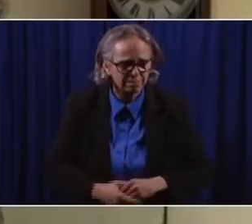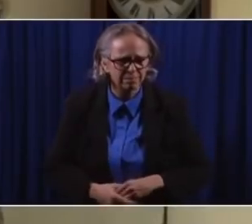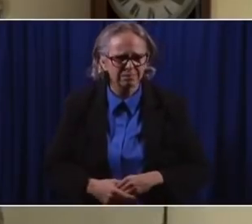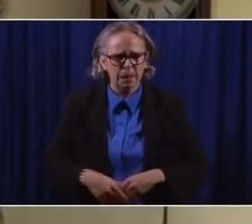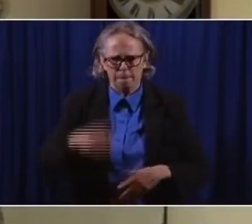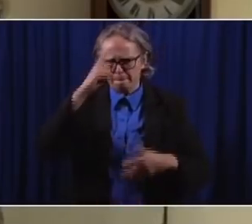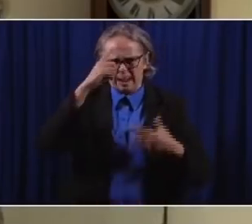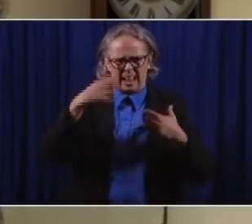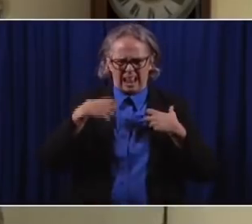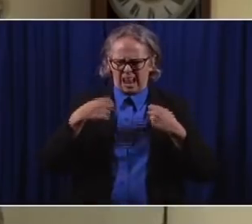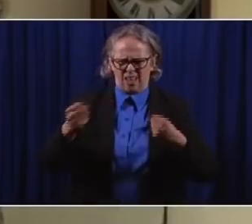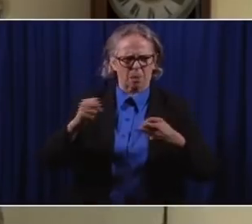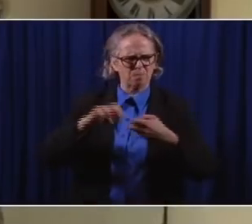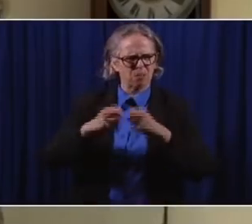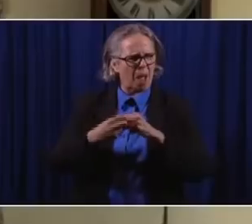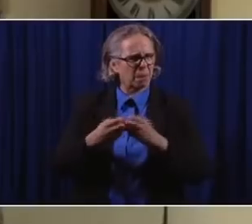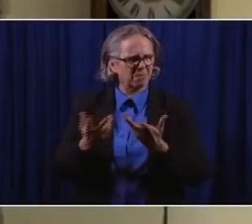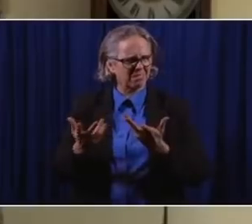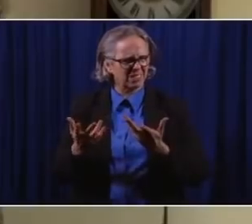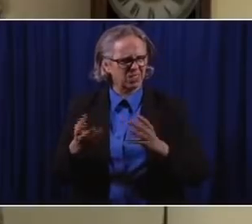go with this pandemic.